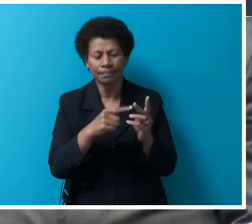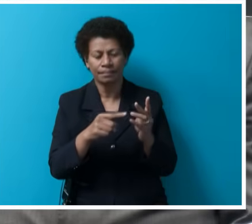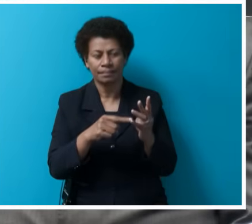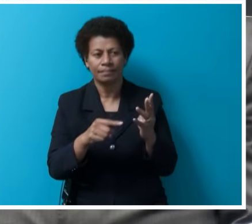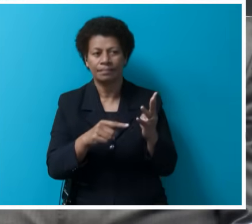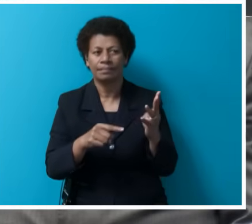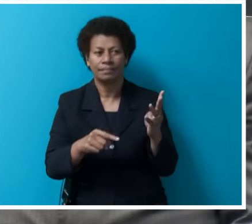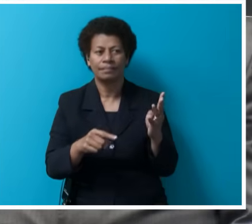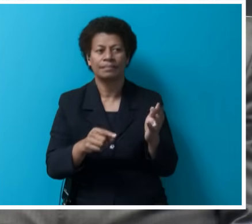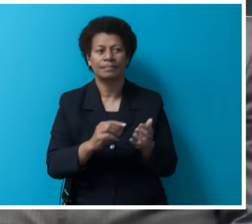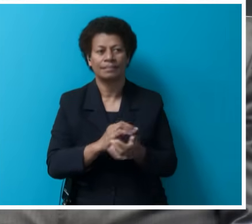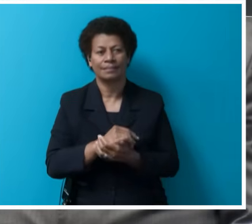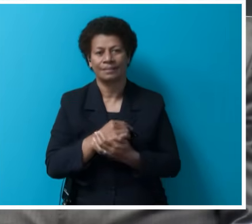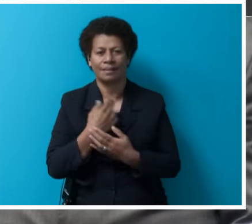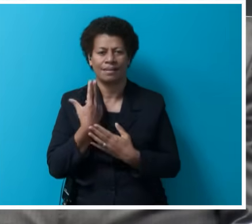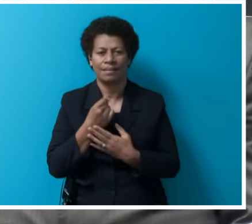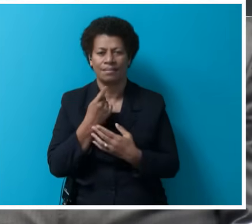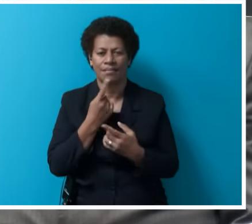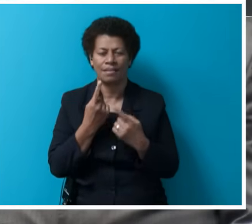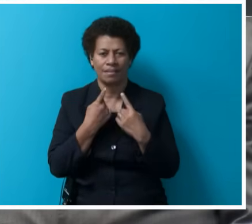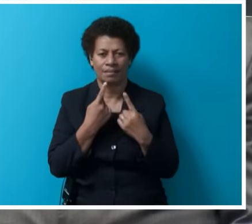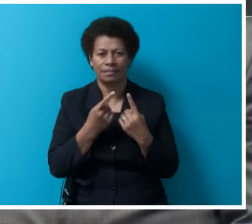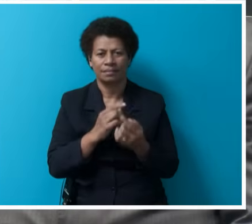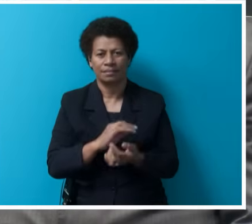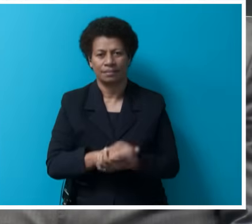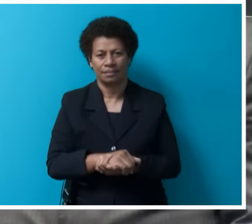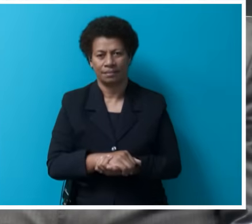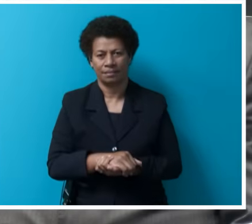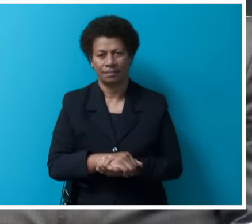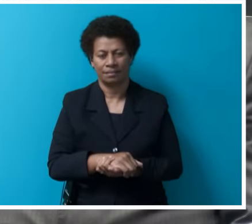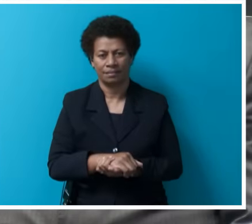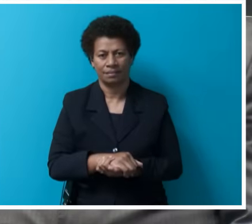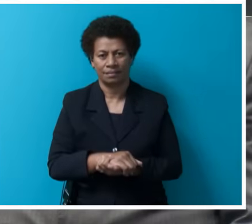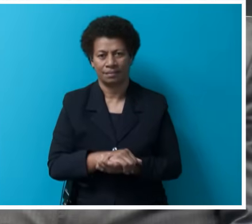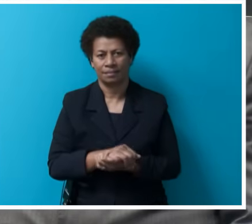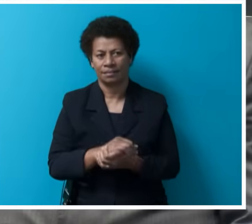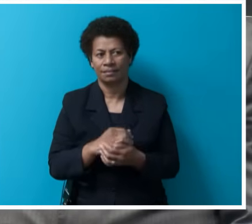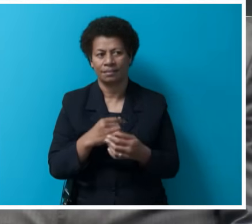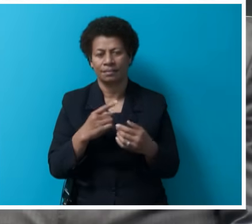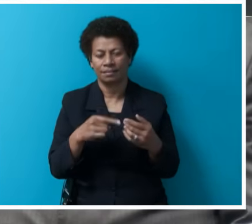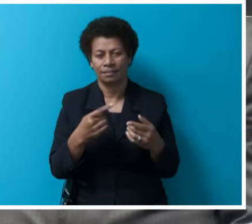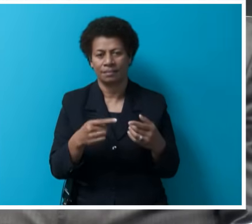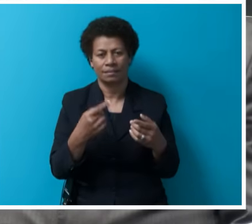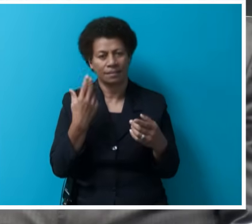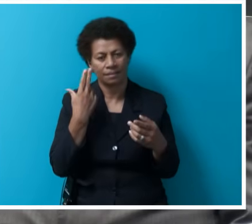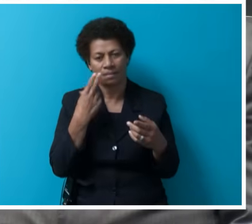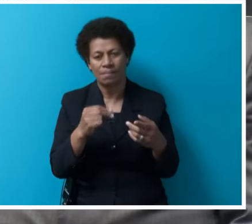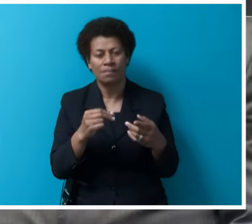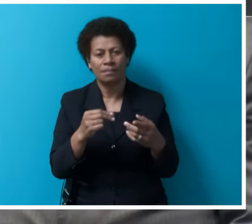Takalaivuna, Rashika Ram, Joanna Marama, Seniana Tomani, Shail Nath, Maria Kuroi,